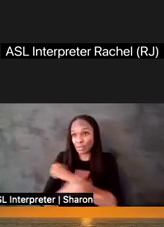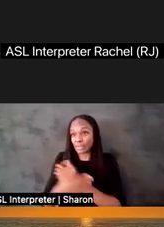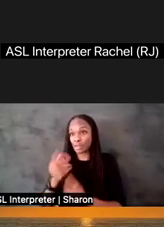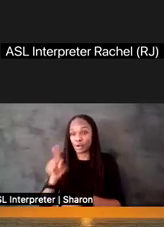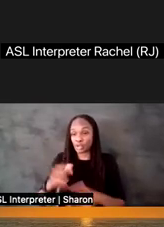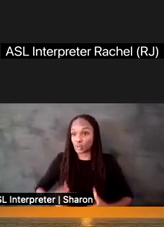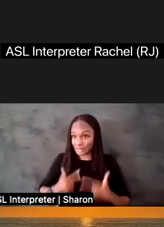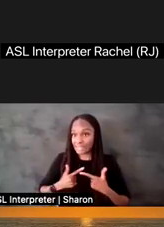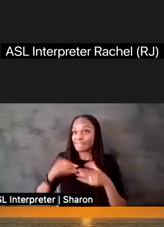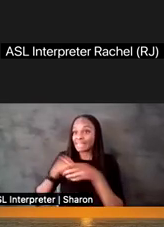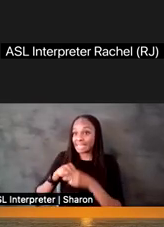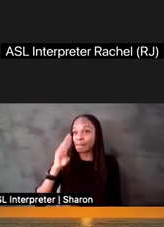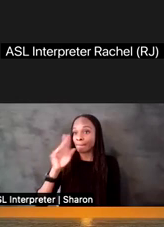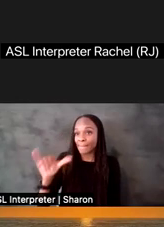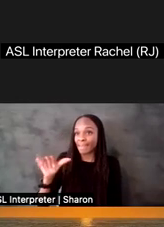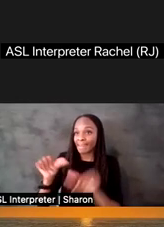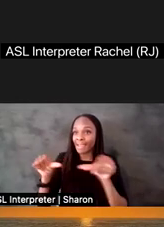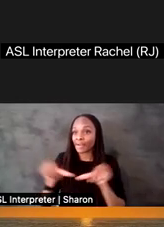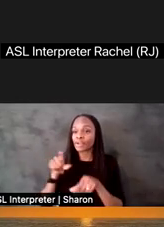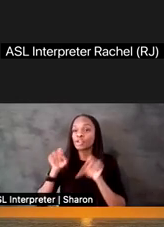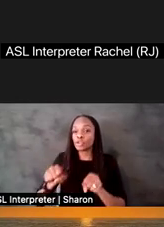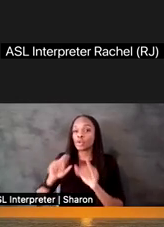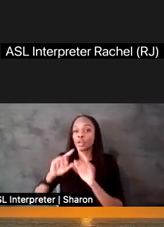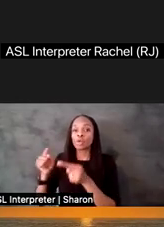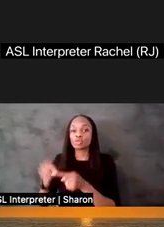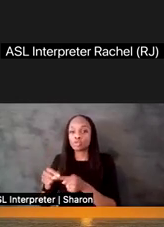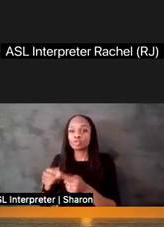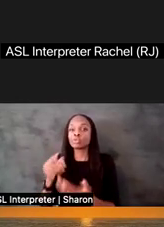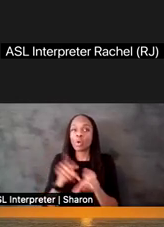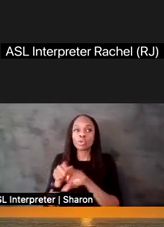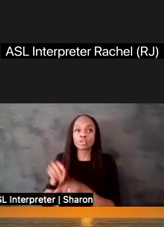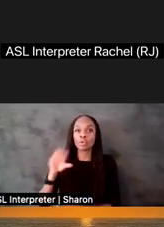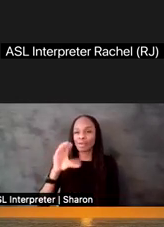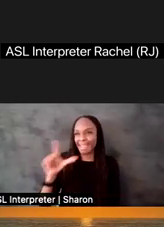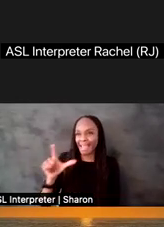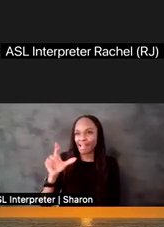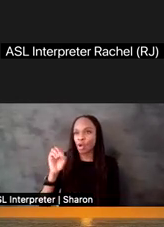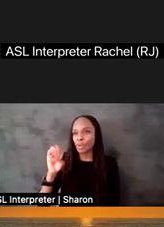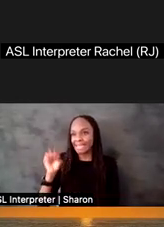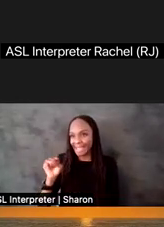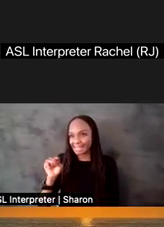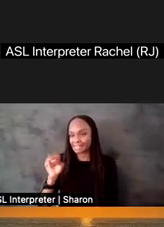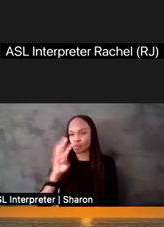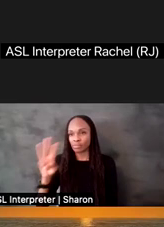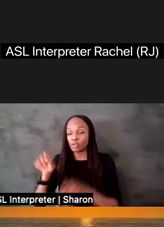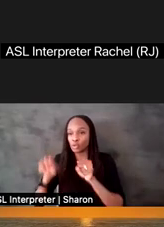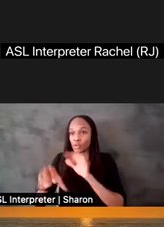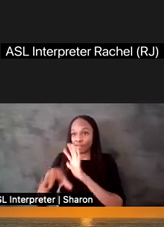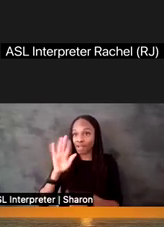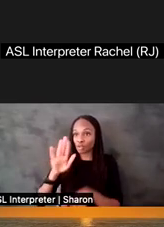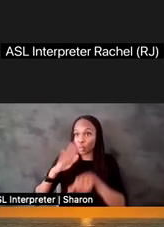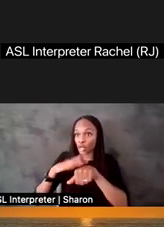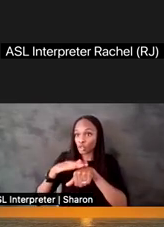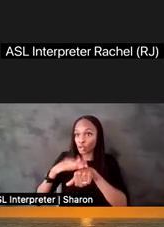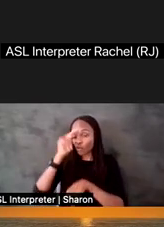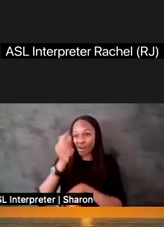Bay Area. You can also go to your Cal OES website as well, where you could find your alerting for